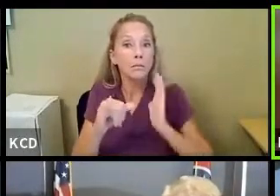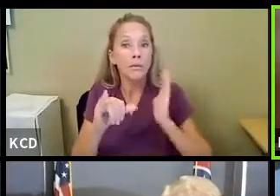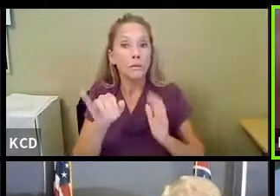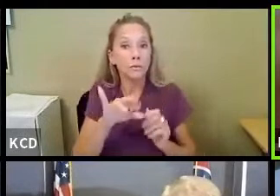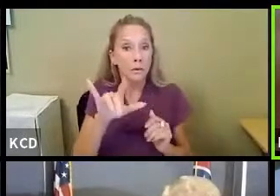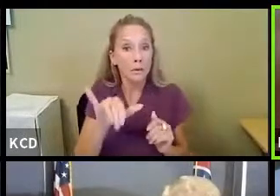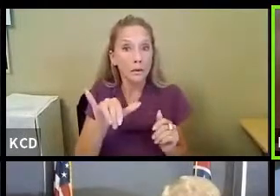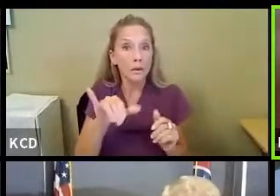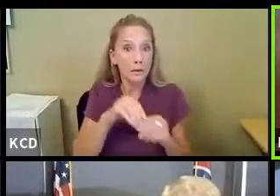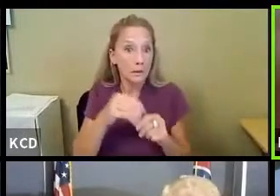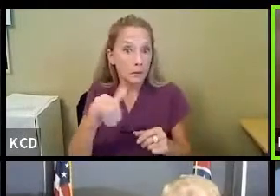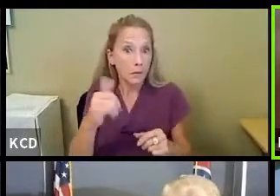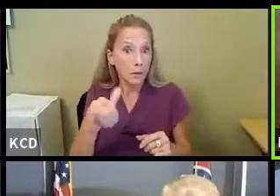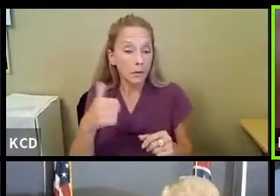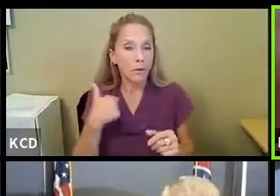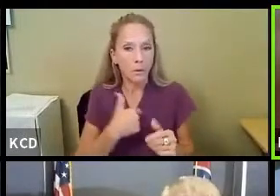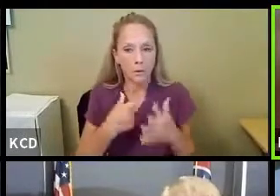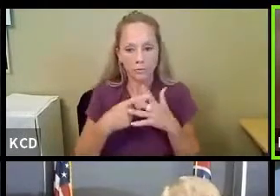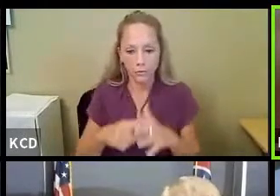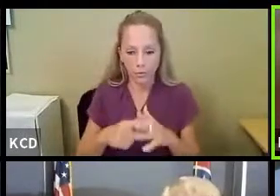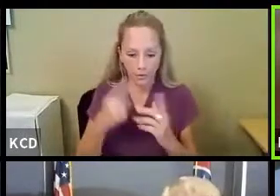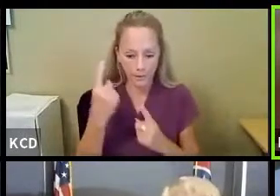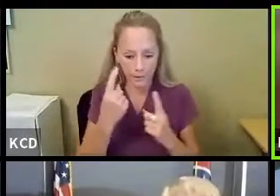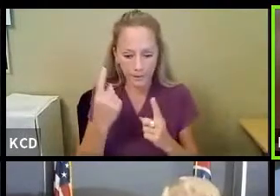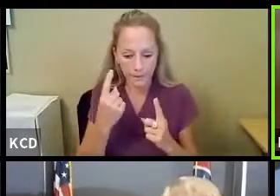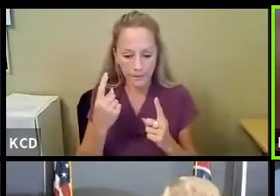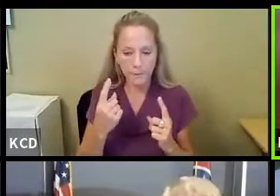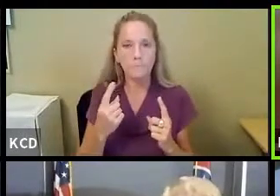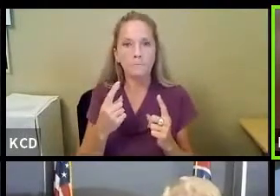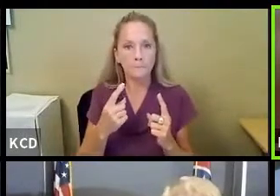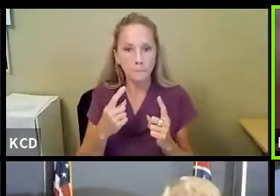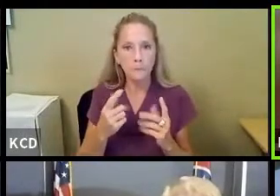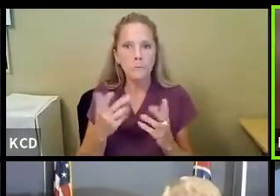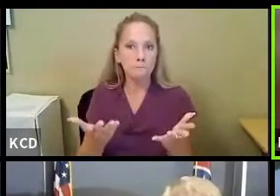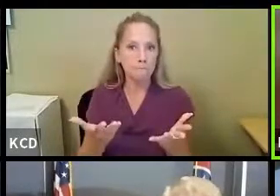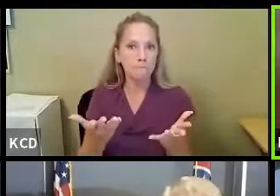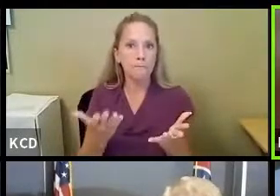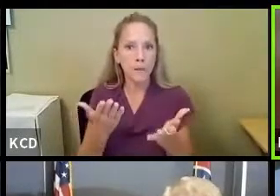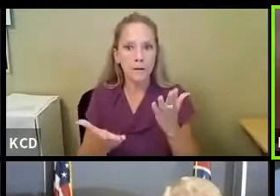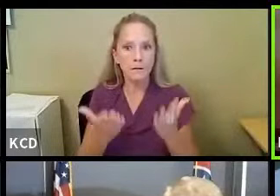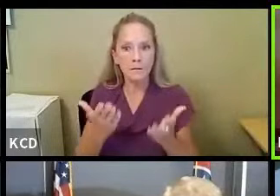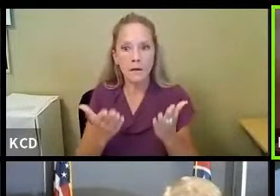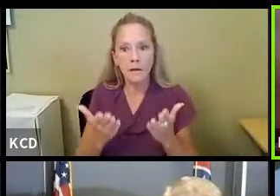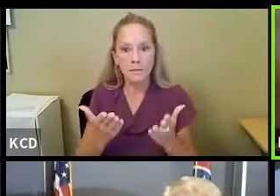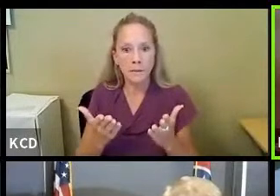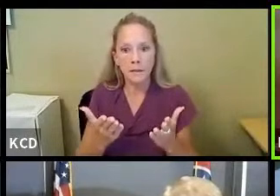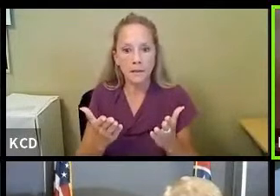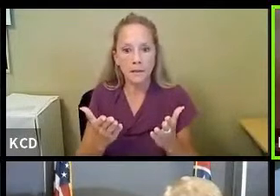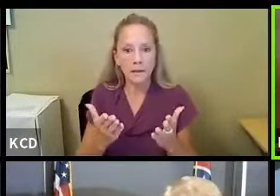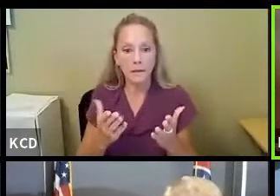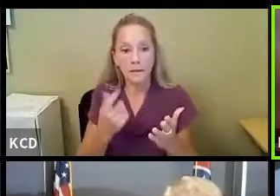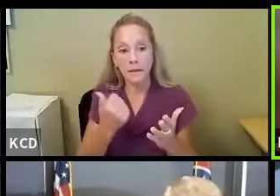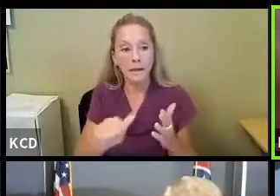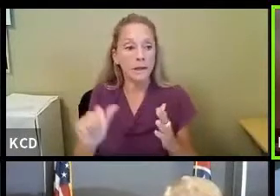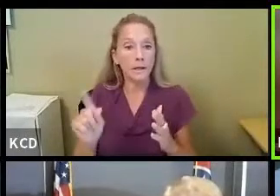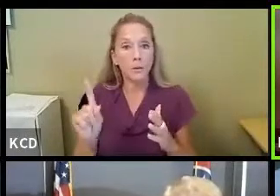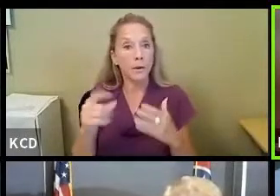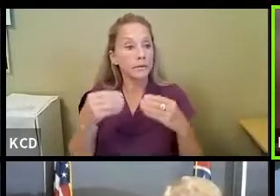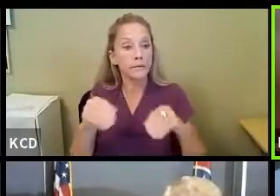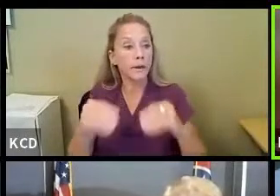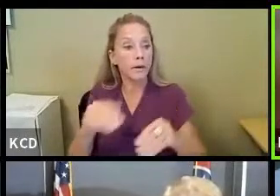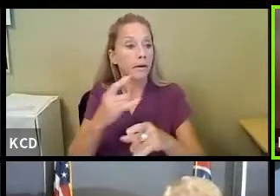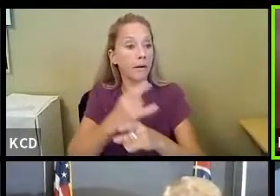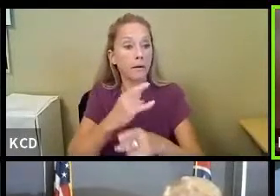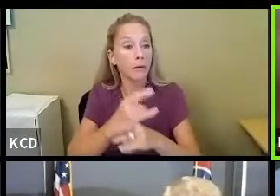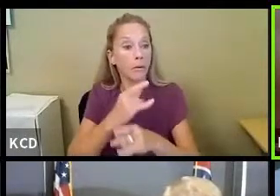we began considering the effect of keeping establishments, basically sales of alcohol, available, that